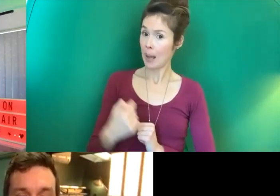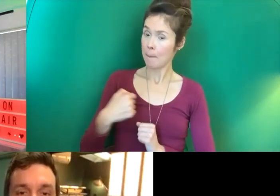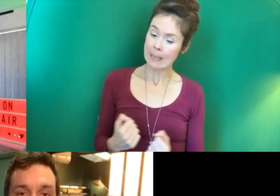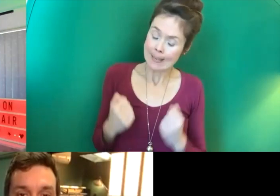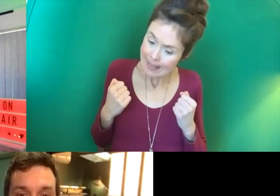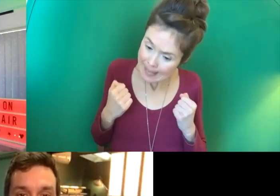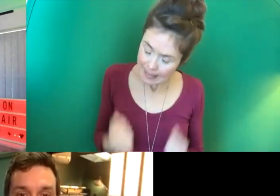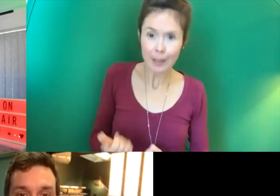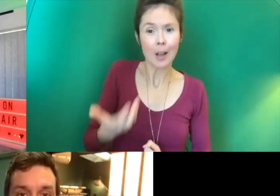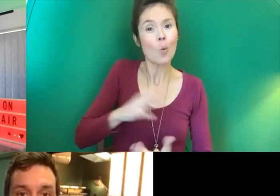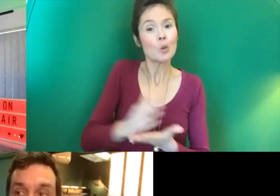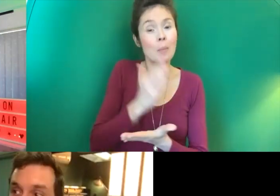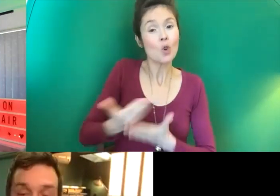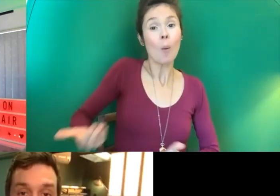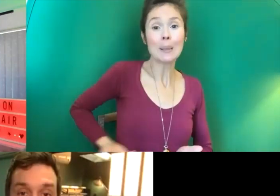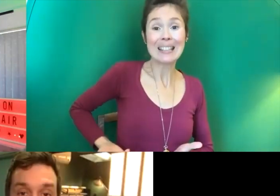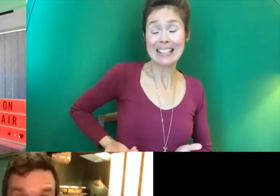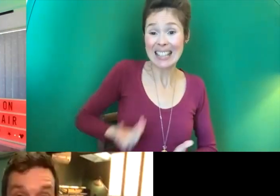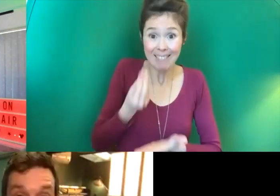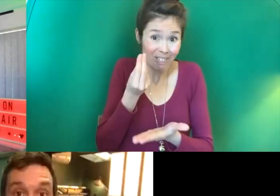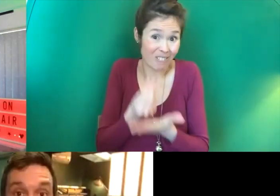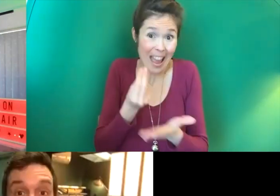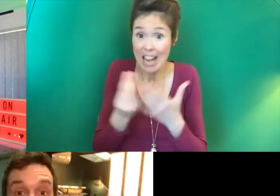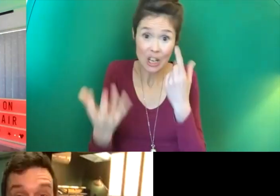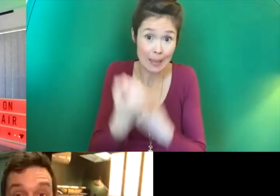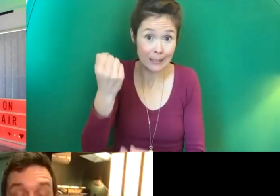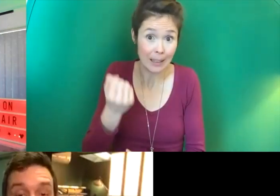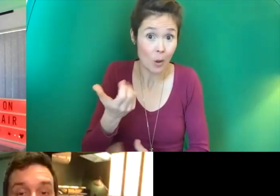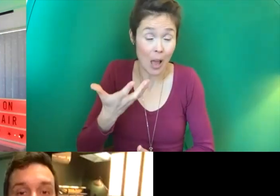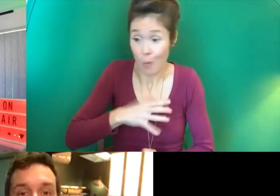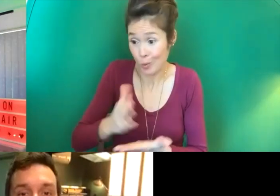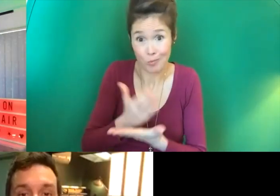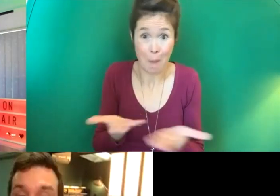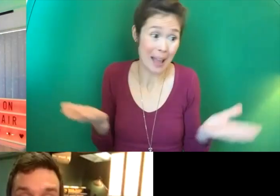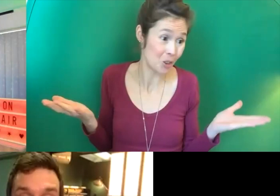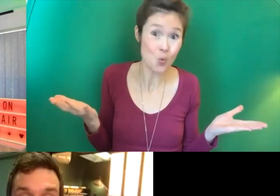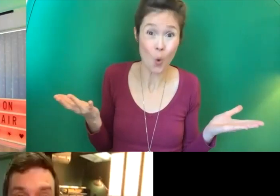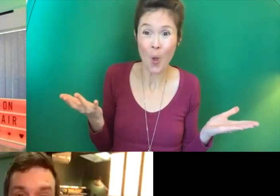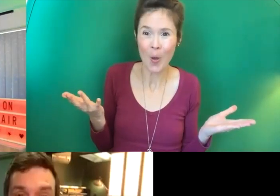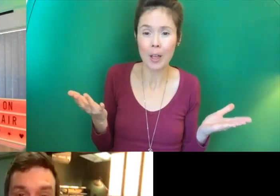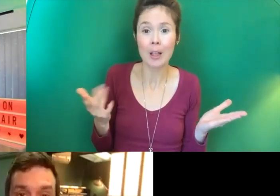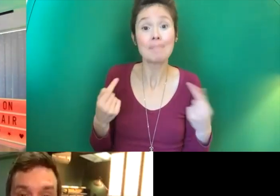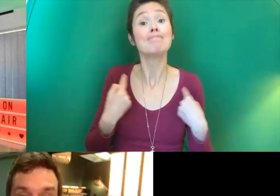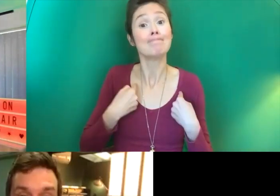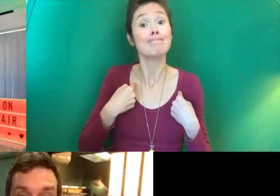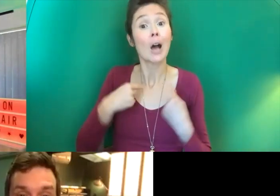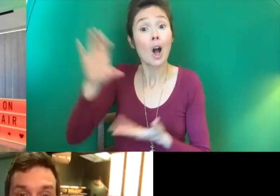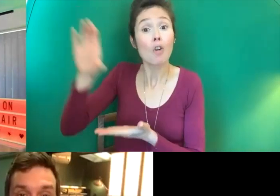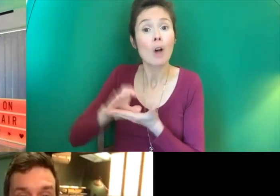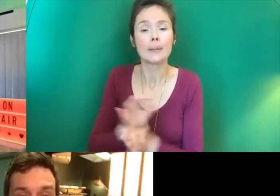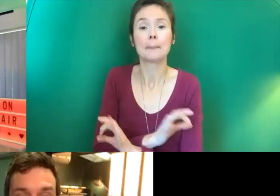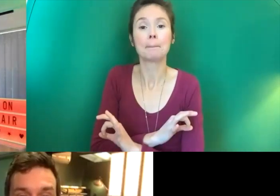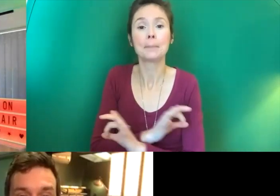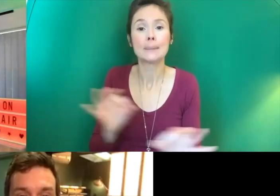to ensure that this works as a business, it works as a business. I don't get grants, I don't get support for any